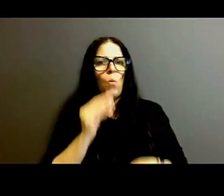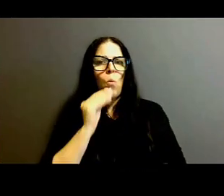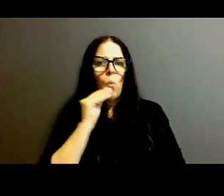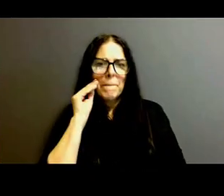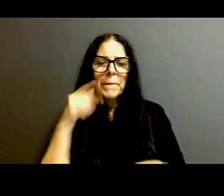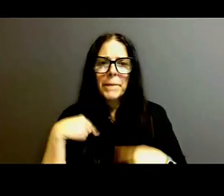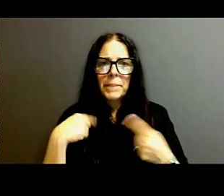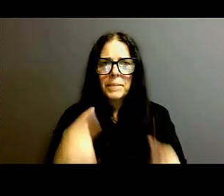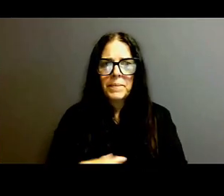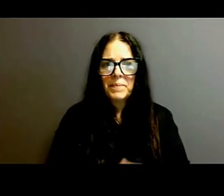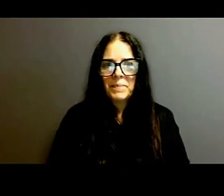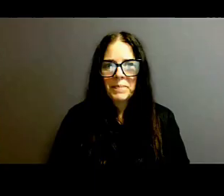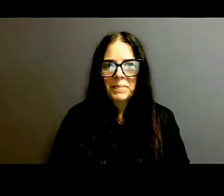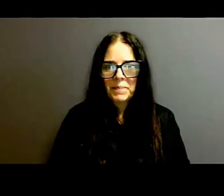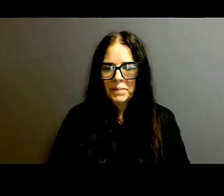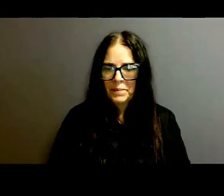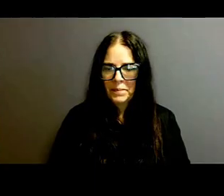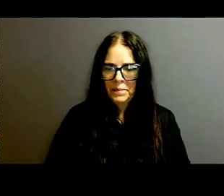Okay.